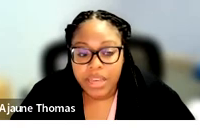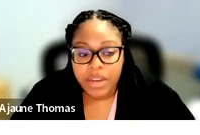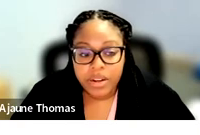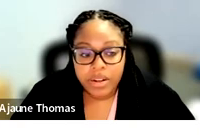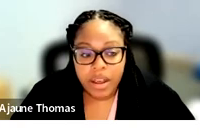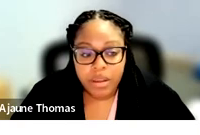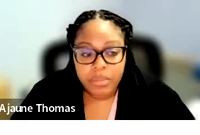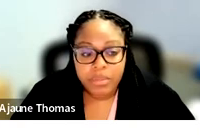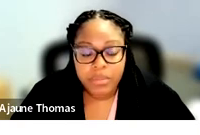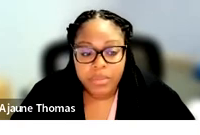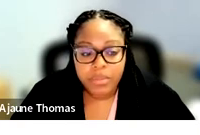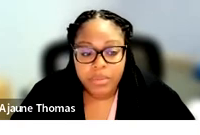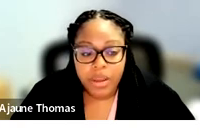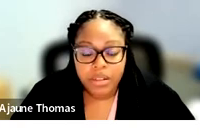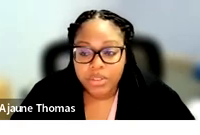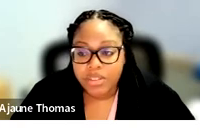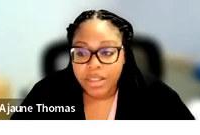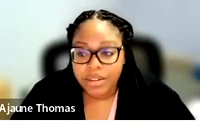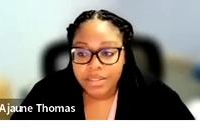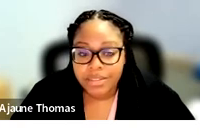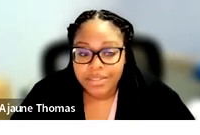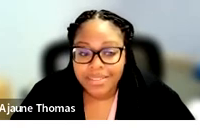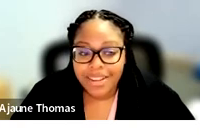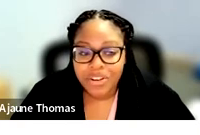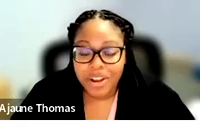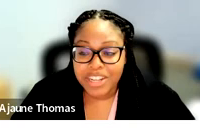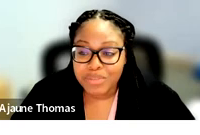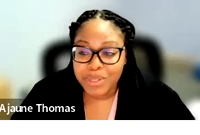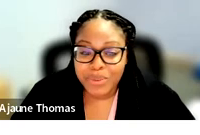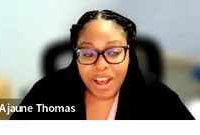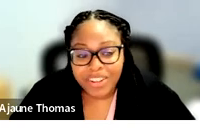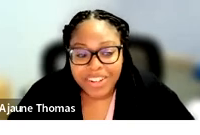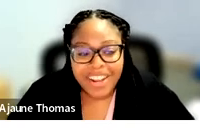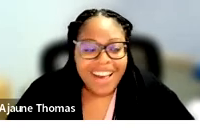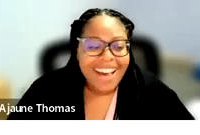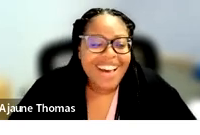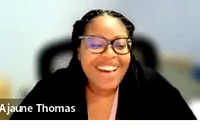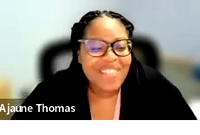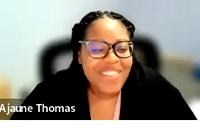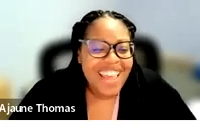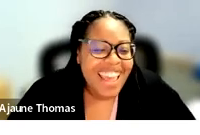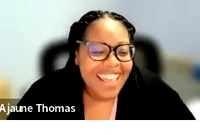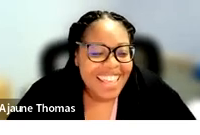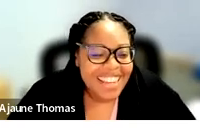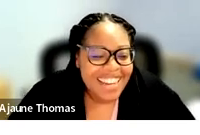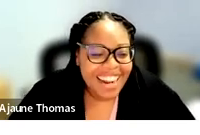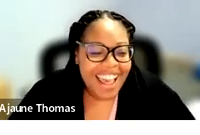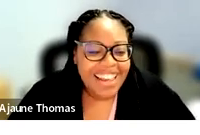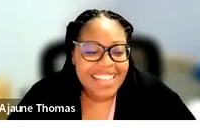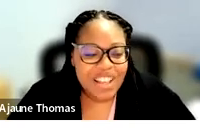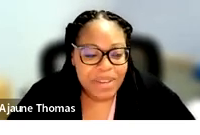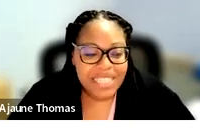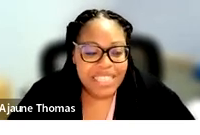a gear. What color would you say that is? Like a grayish blue color. And then